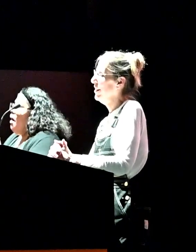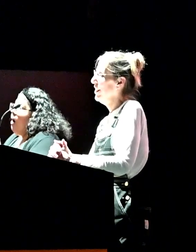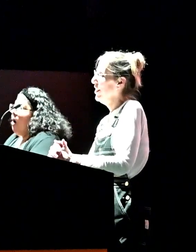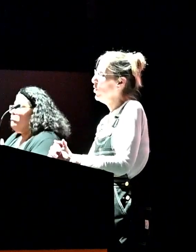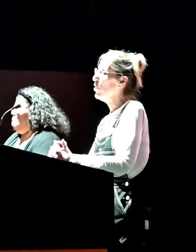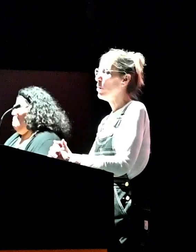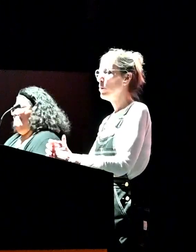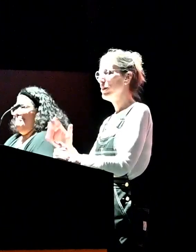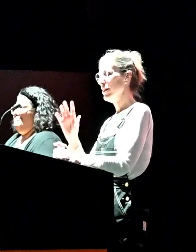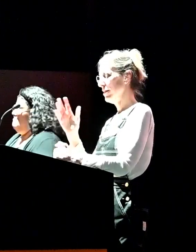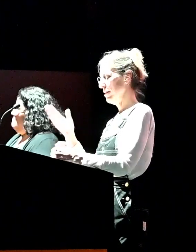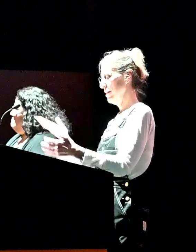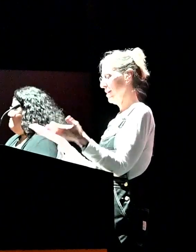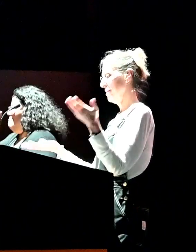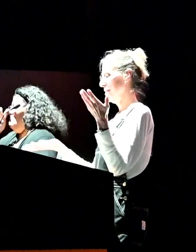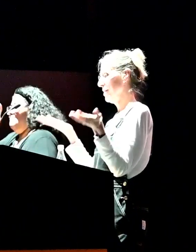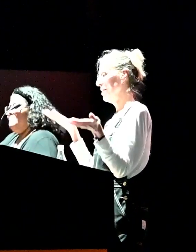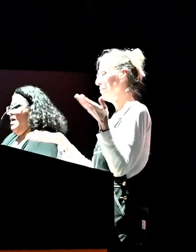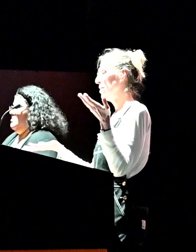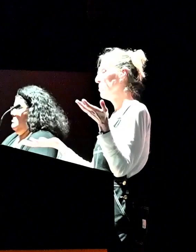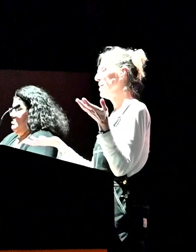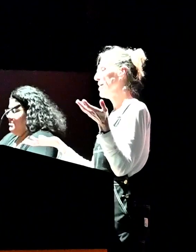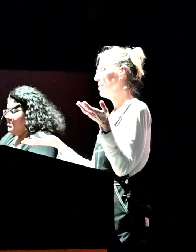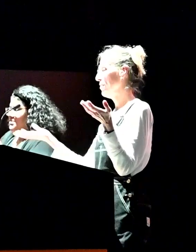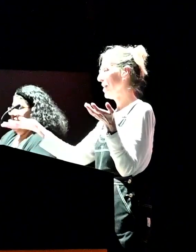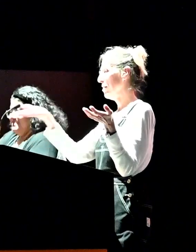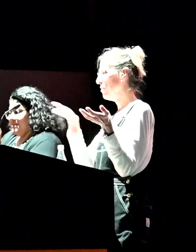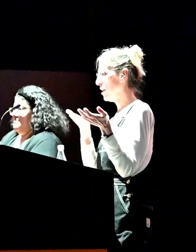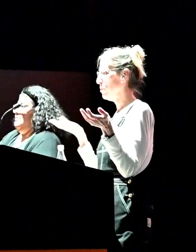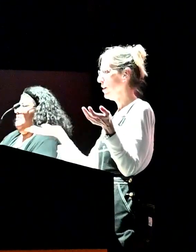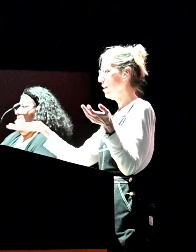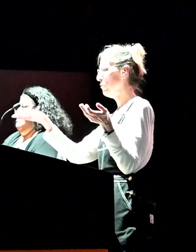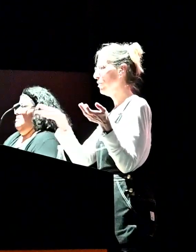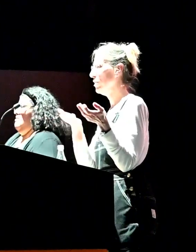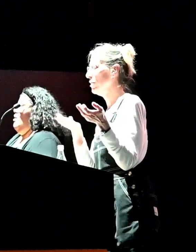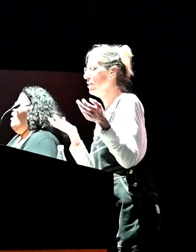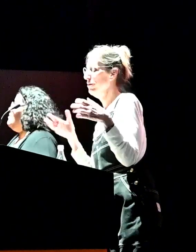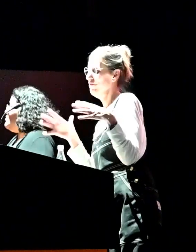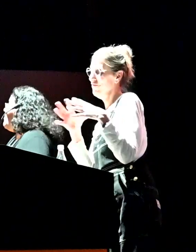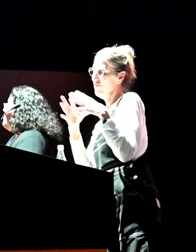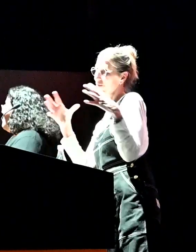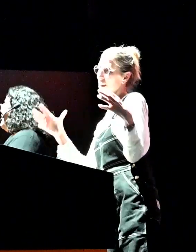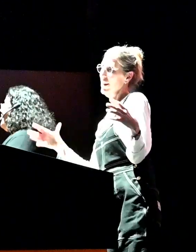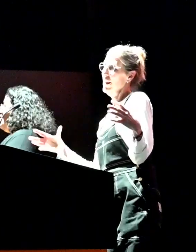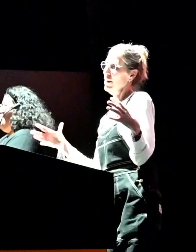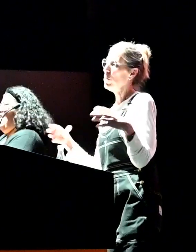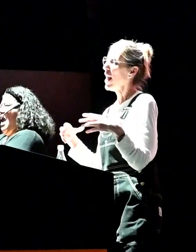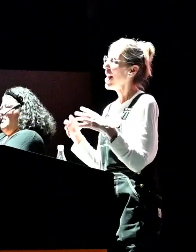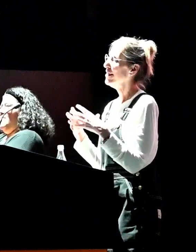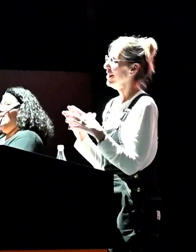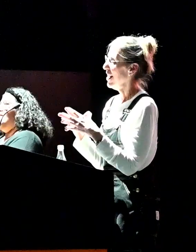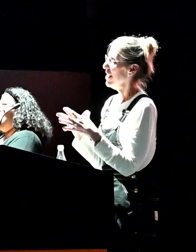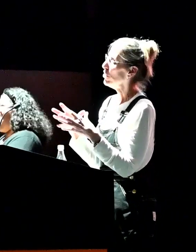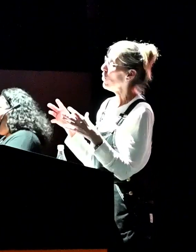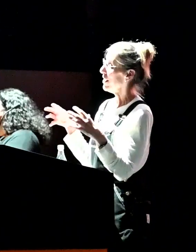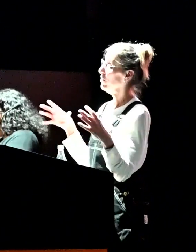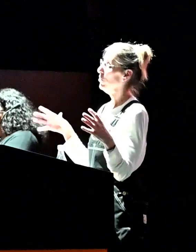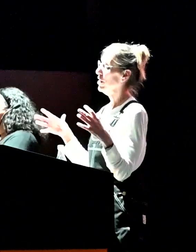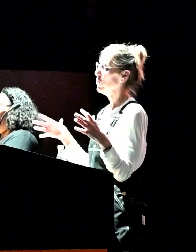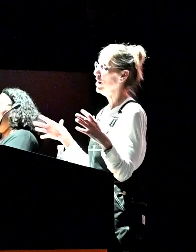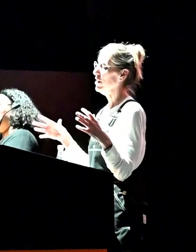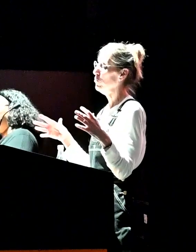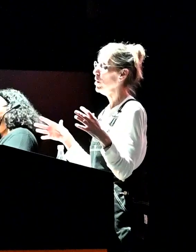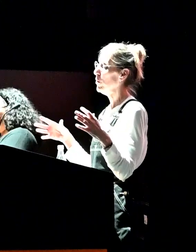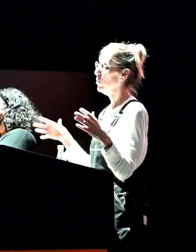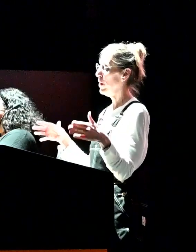And, it was this kind of harmony of a very playful brand and attracting